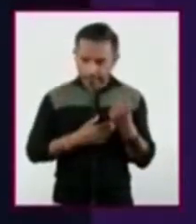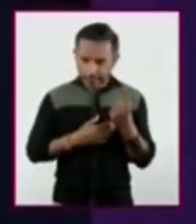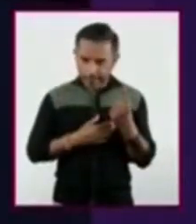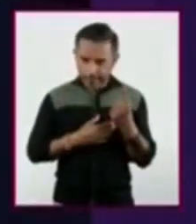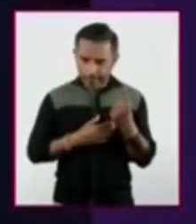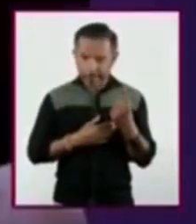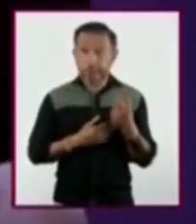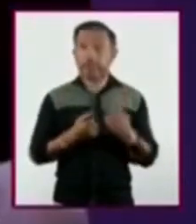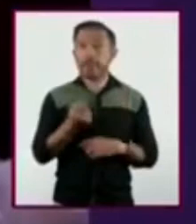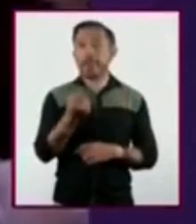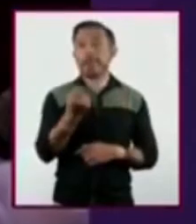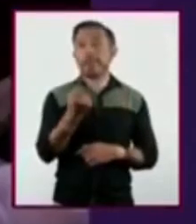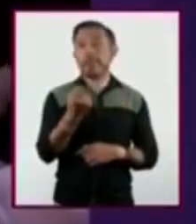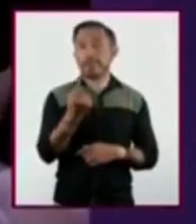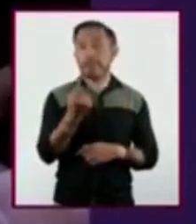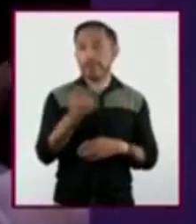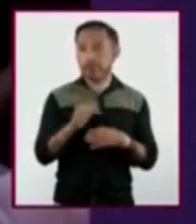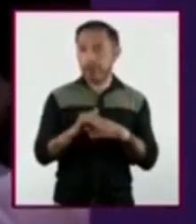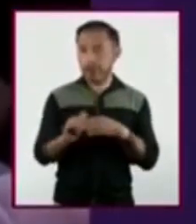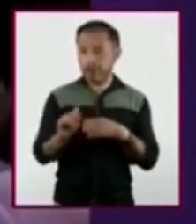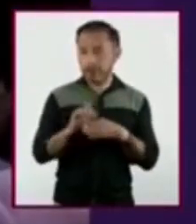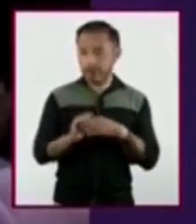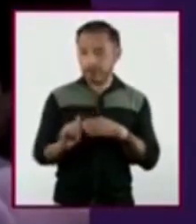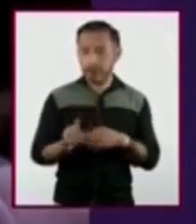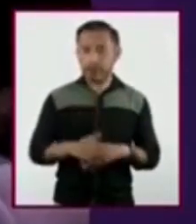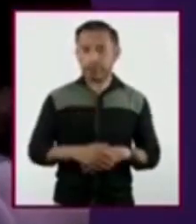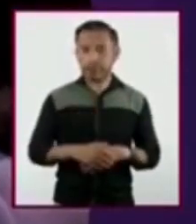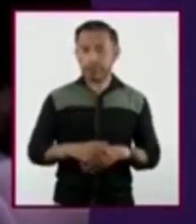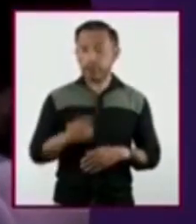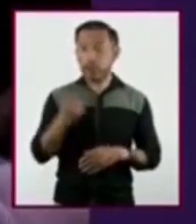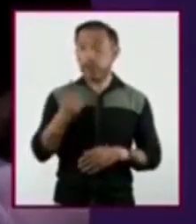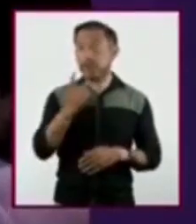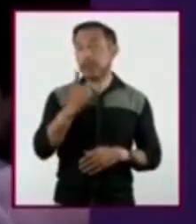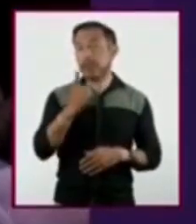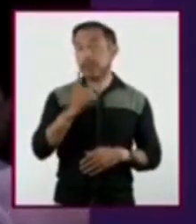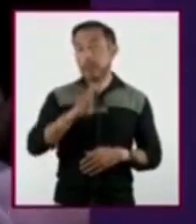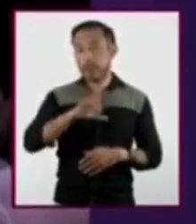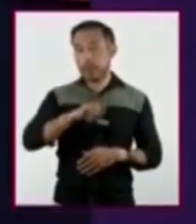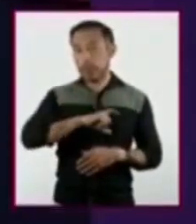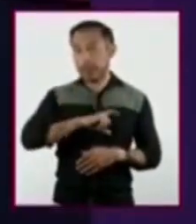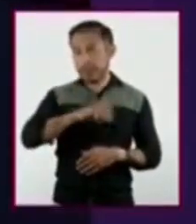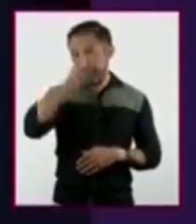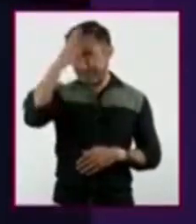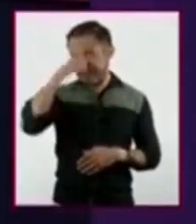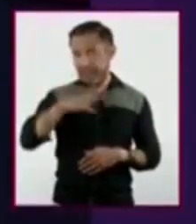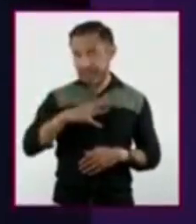uh-huh. $11. One policeman costume, uh-huh.